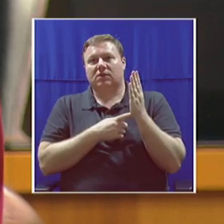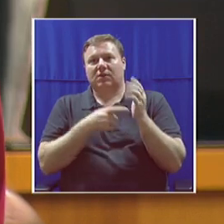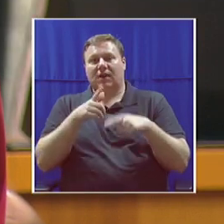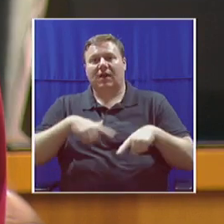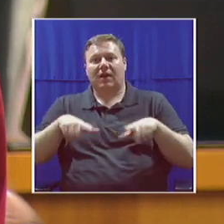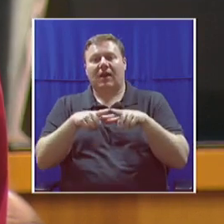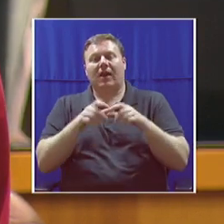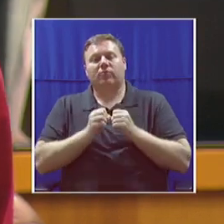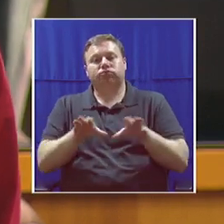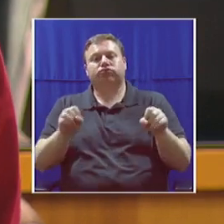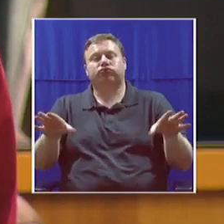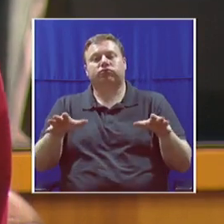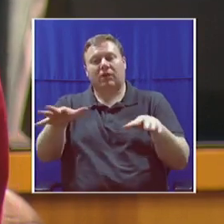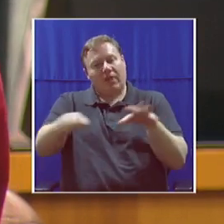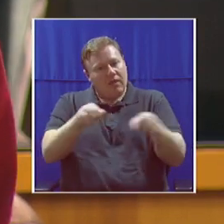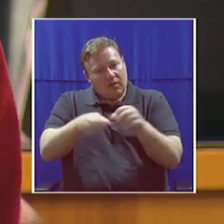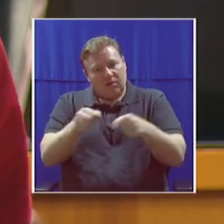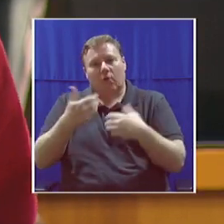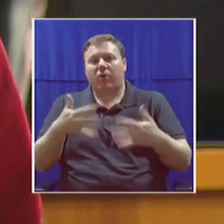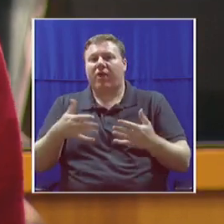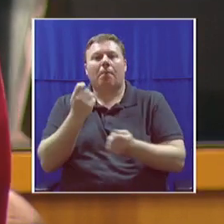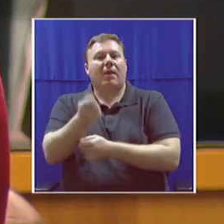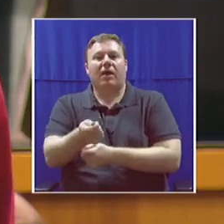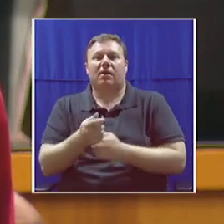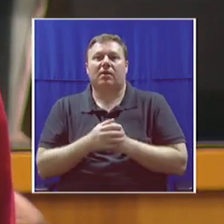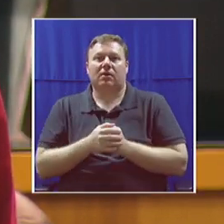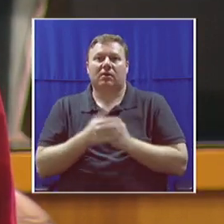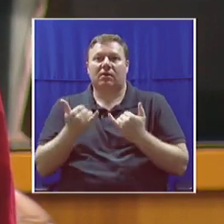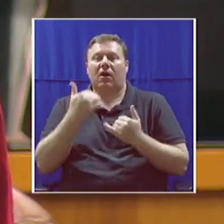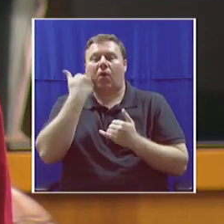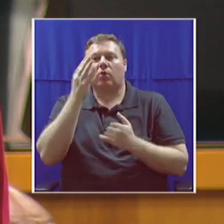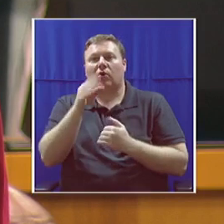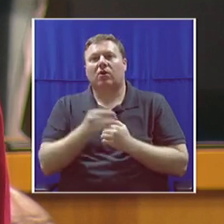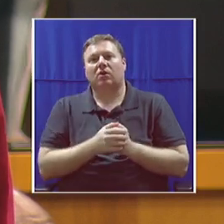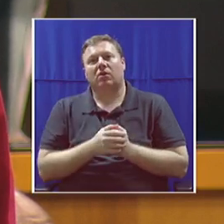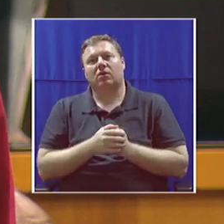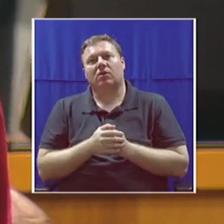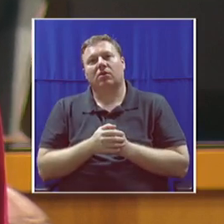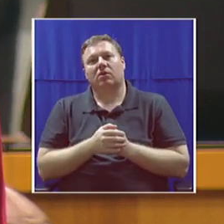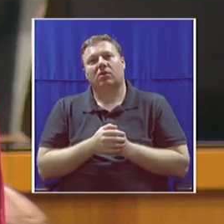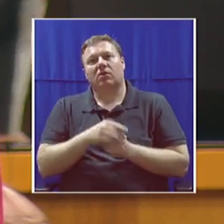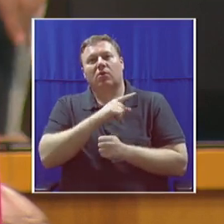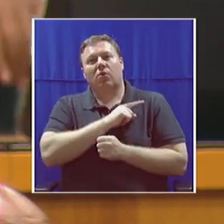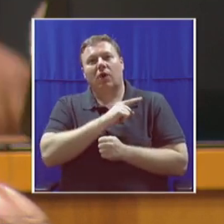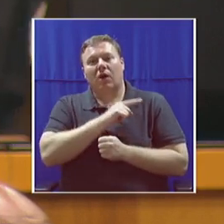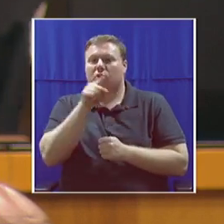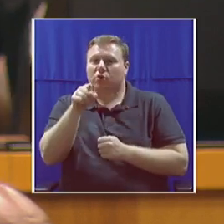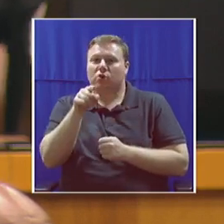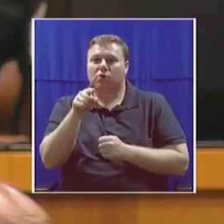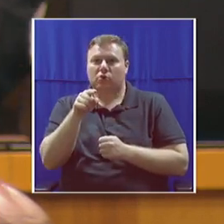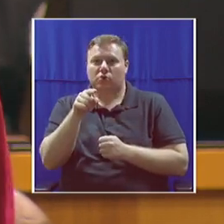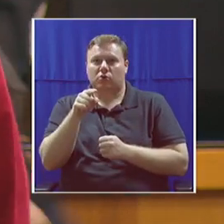land without compensation now I want to ask the minister this question why are you continuing to issue